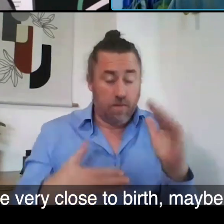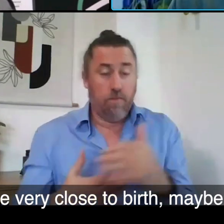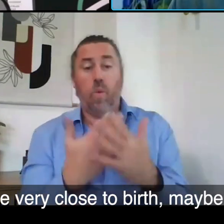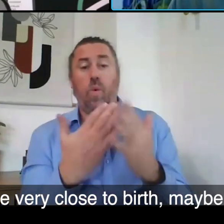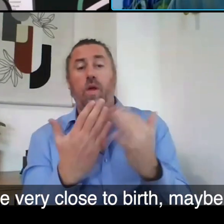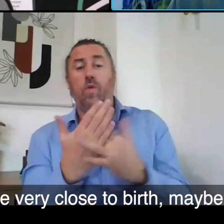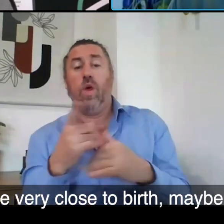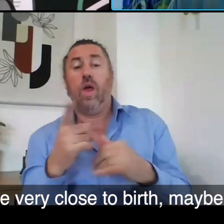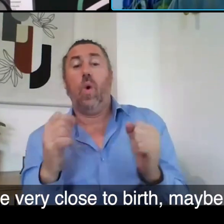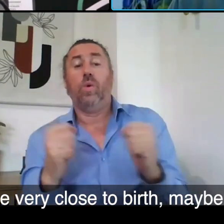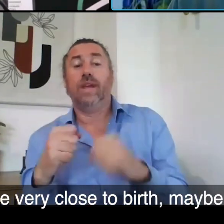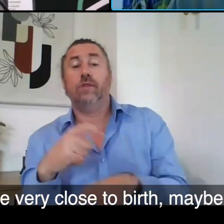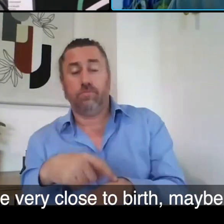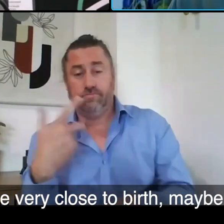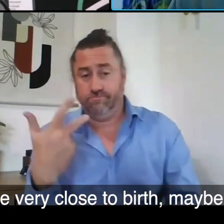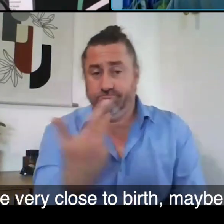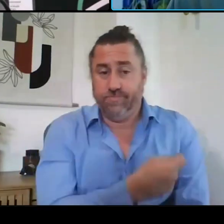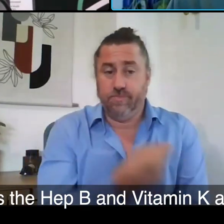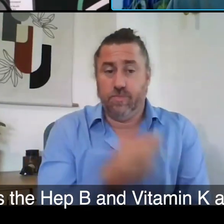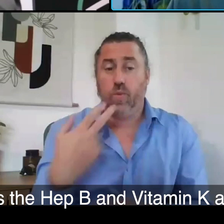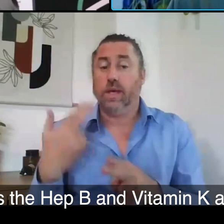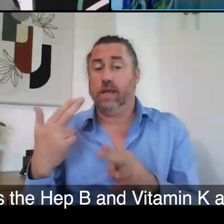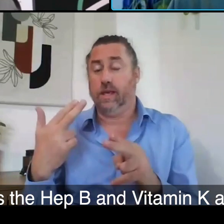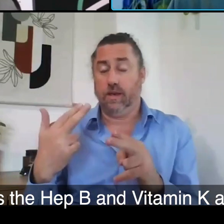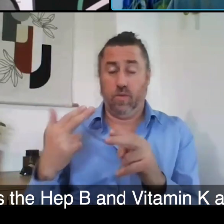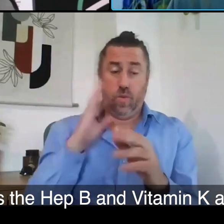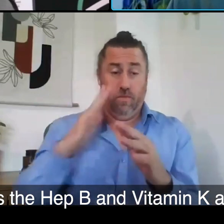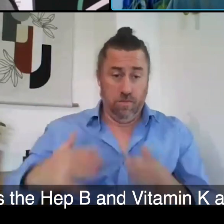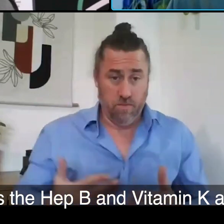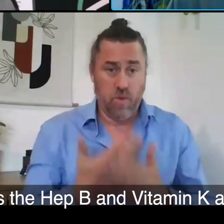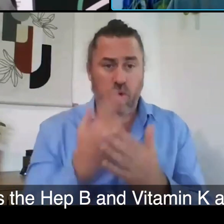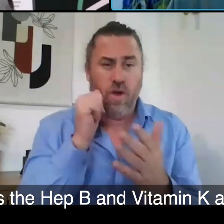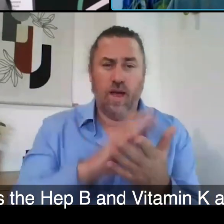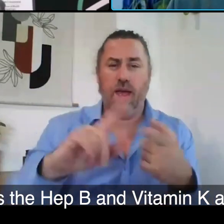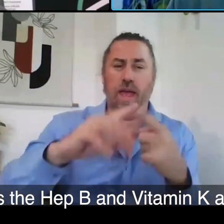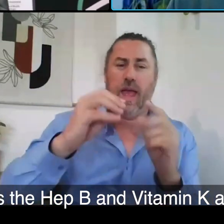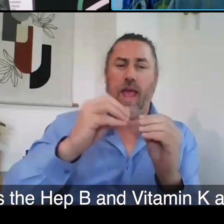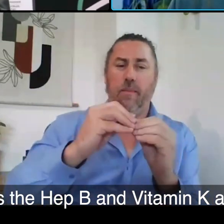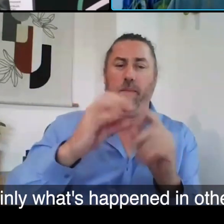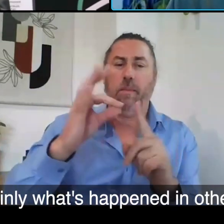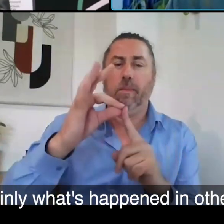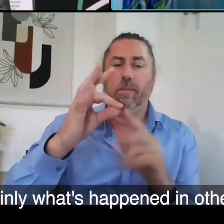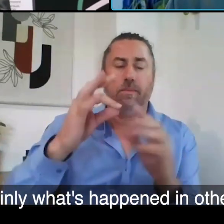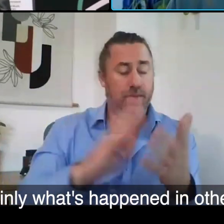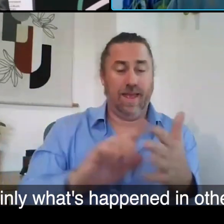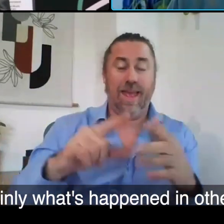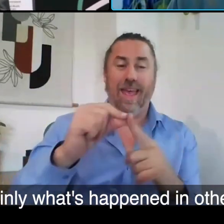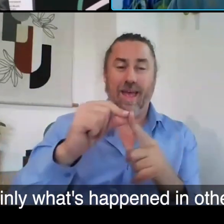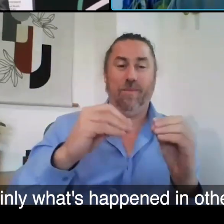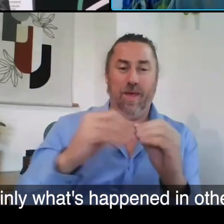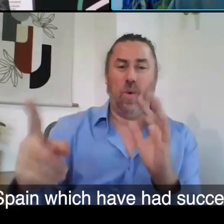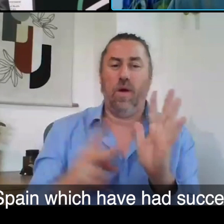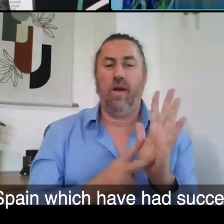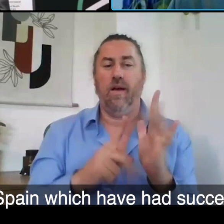trying to get that dose very close to birth, maybe around the same time as the Hep B and vitamin K administered. That's certainly what's happened in